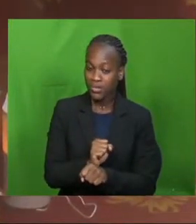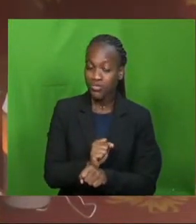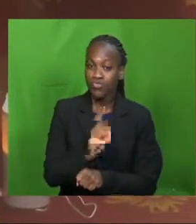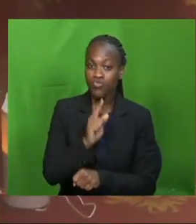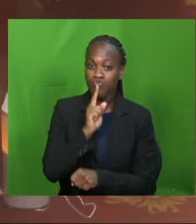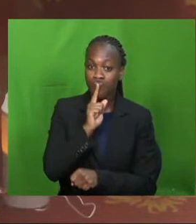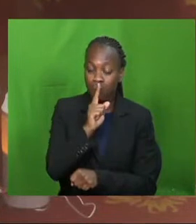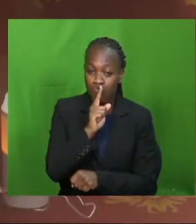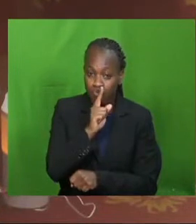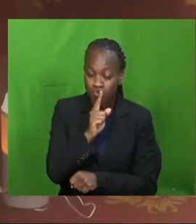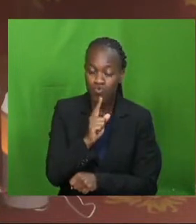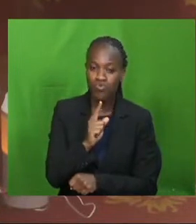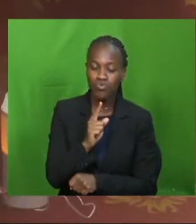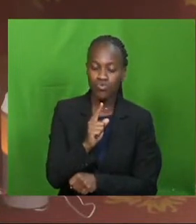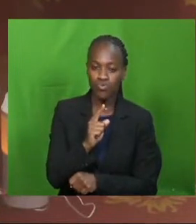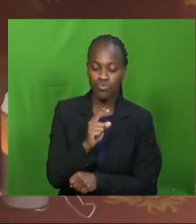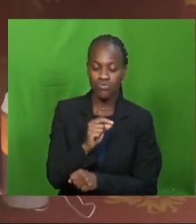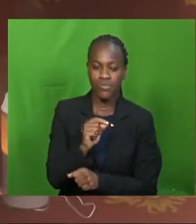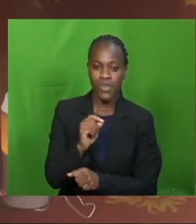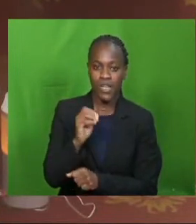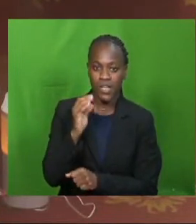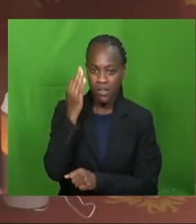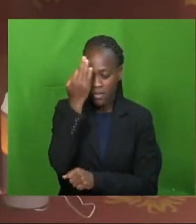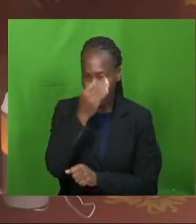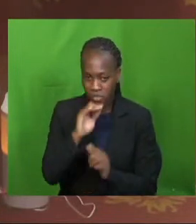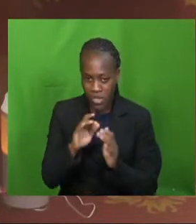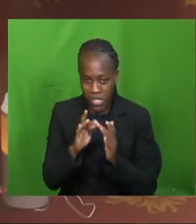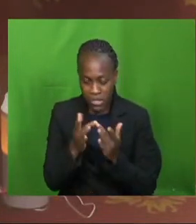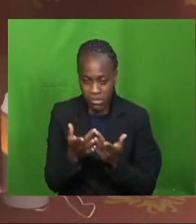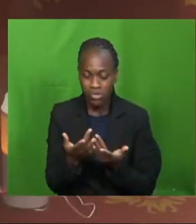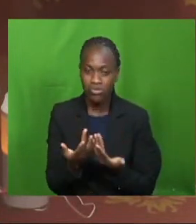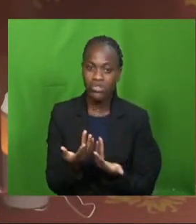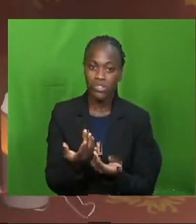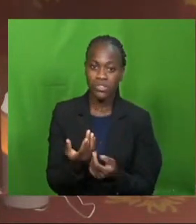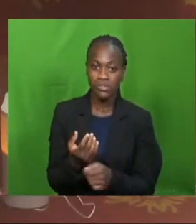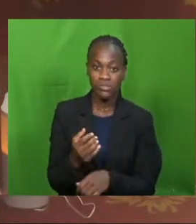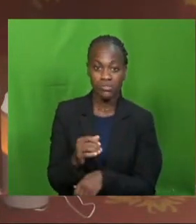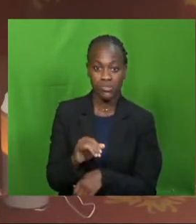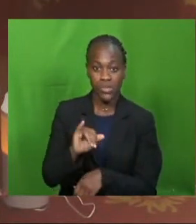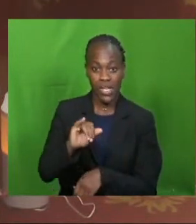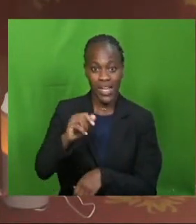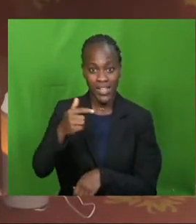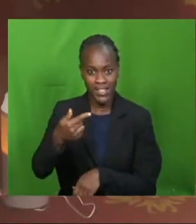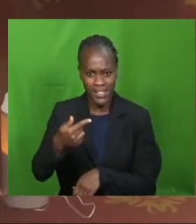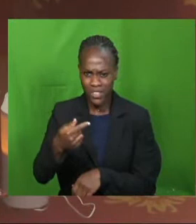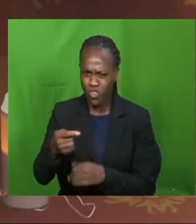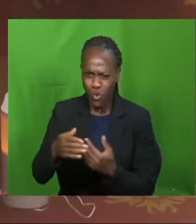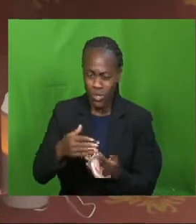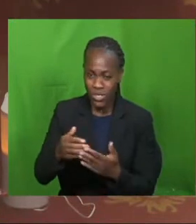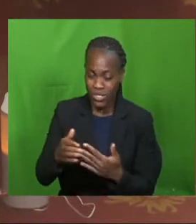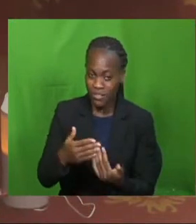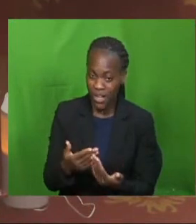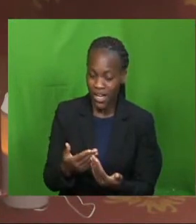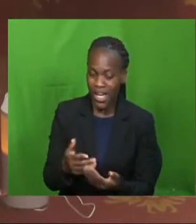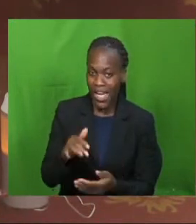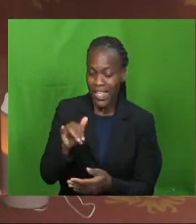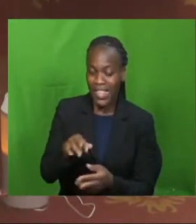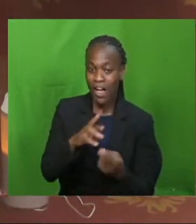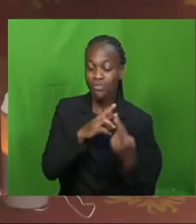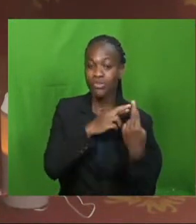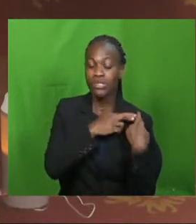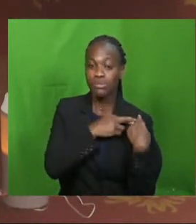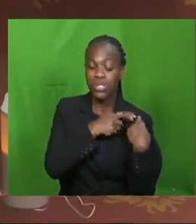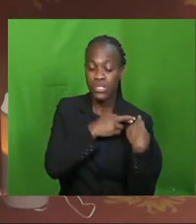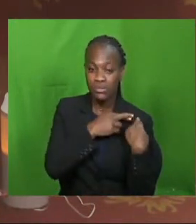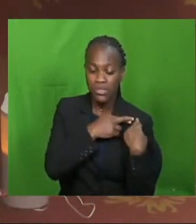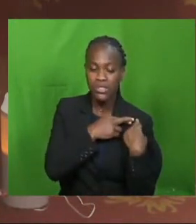accounts is a task that falls squarely at the doorstep of the Ministry of Communications. It